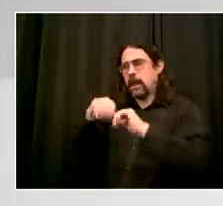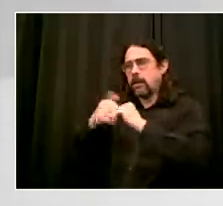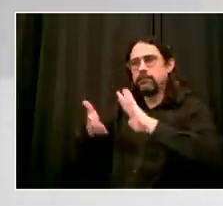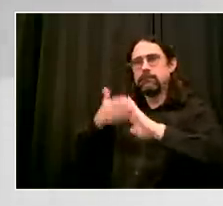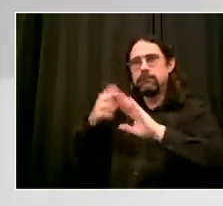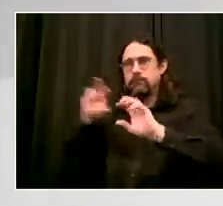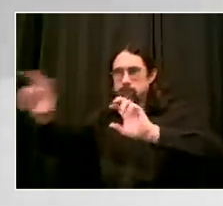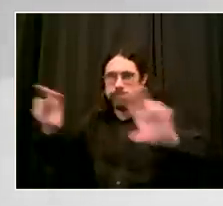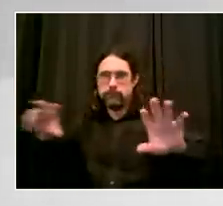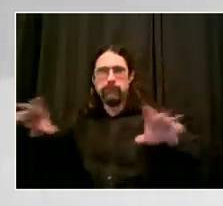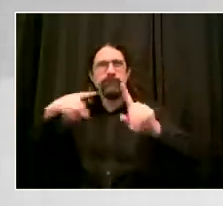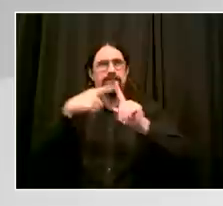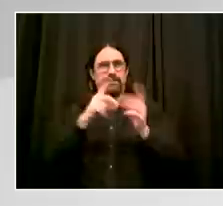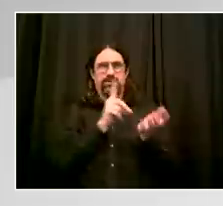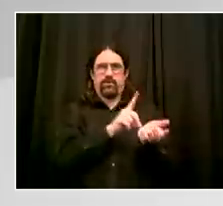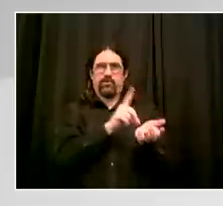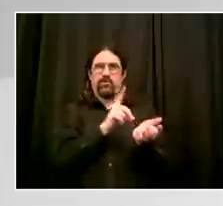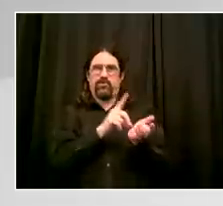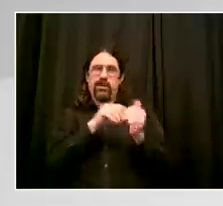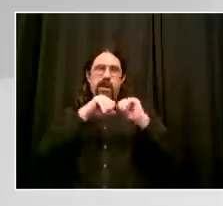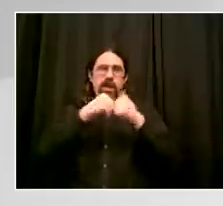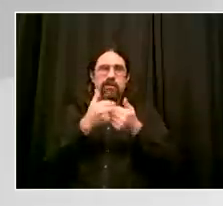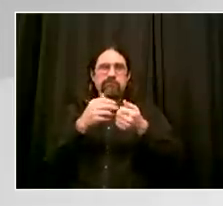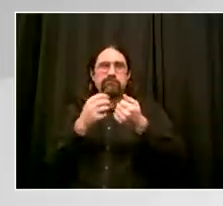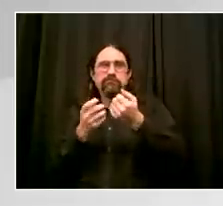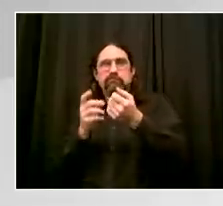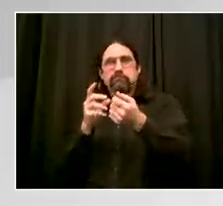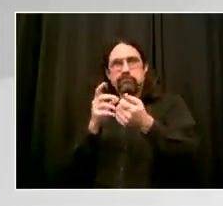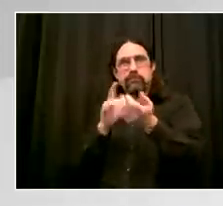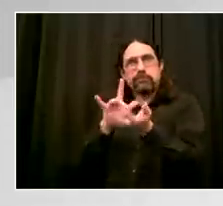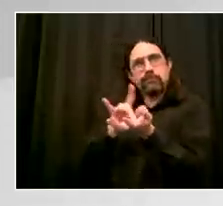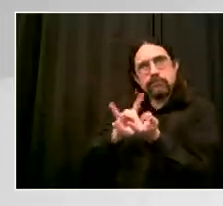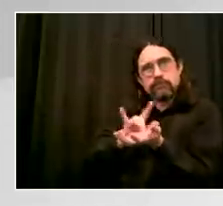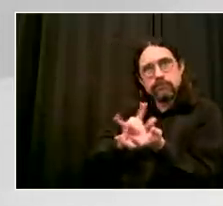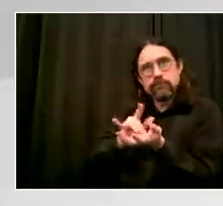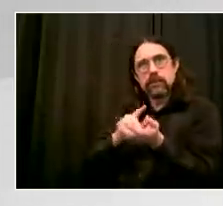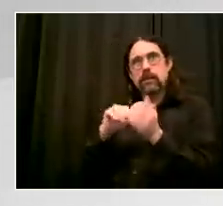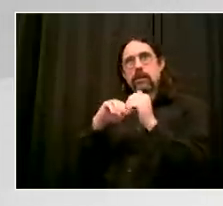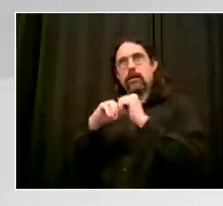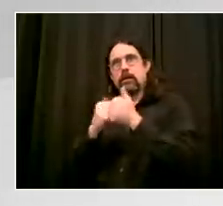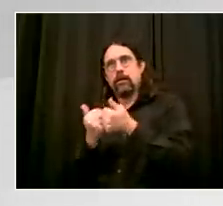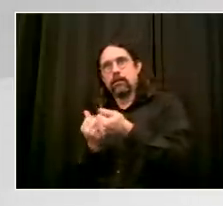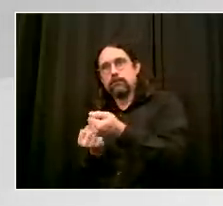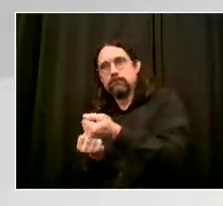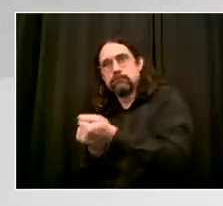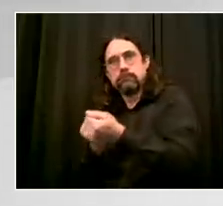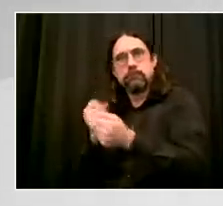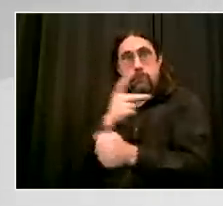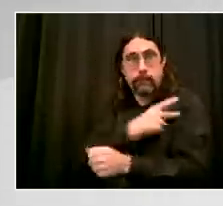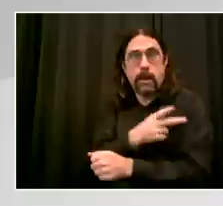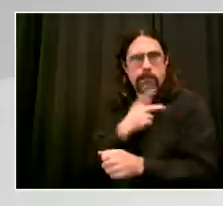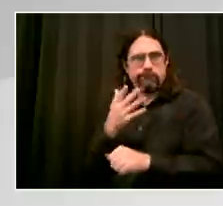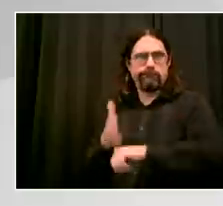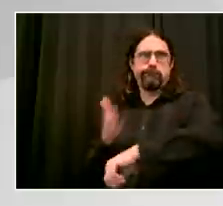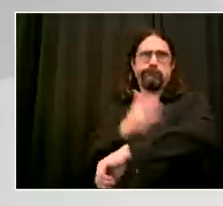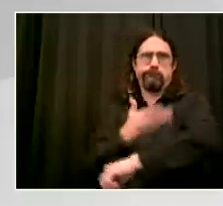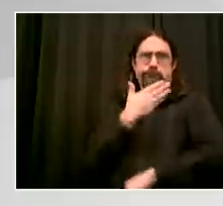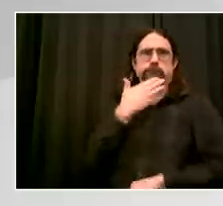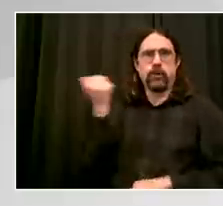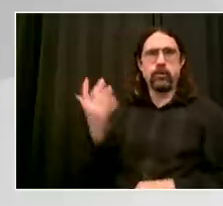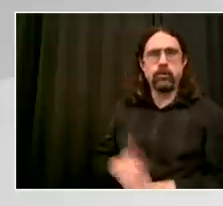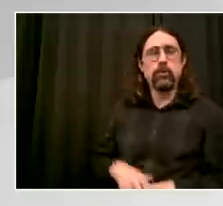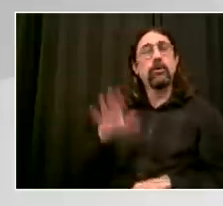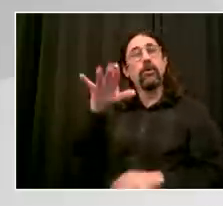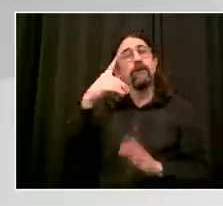cases that we've seen. We've learned that patients do not all need to be intubated when